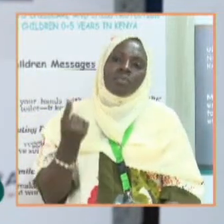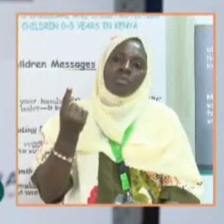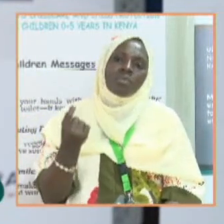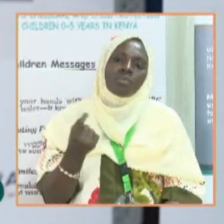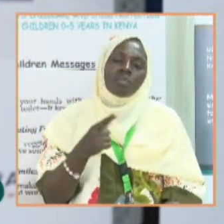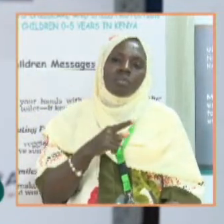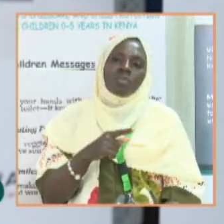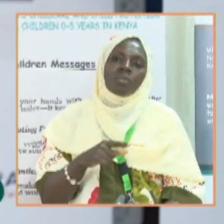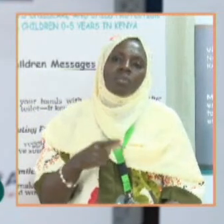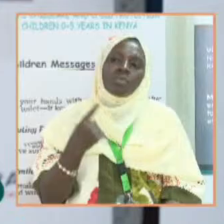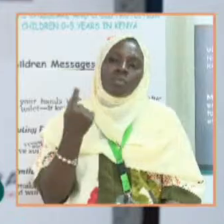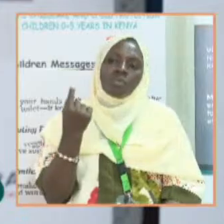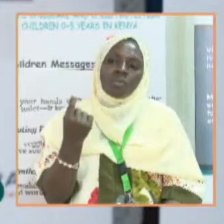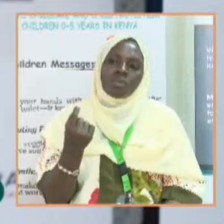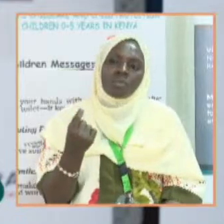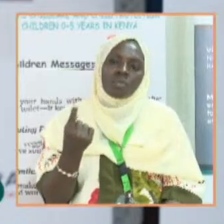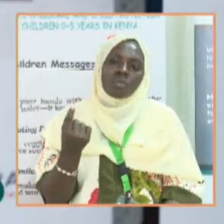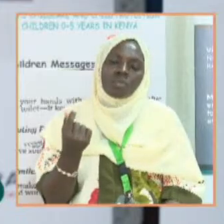to ECE,